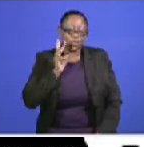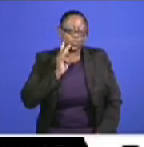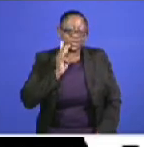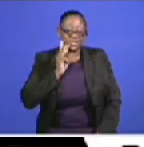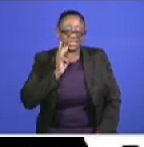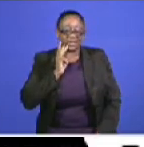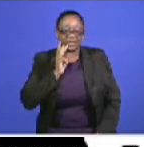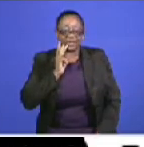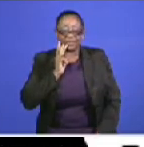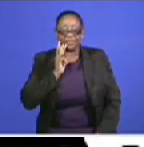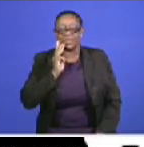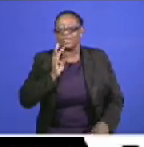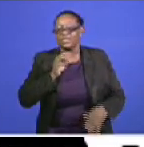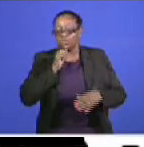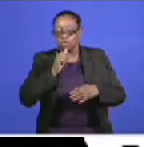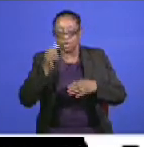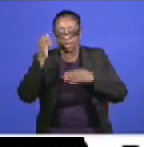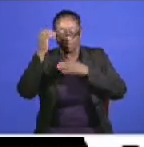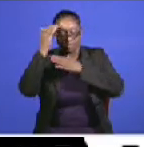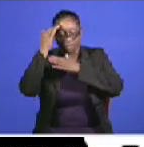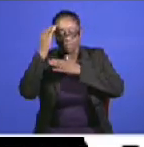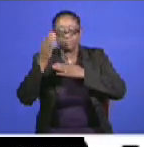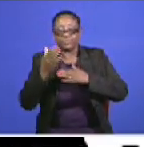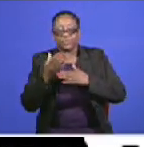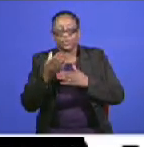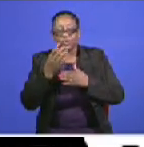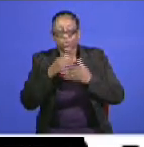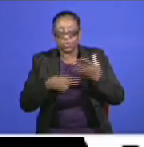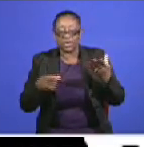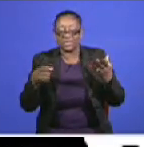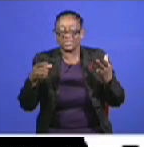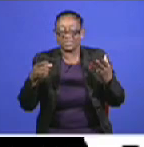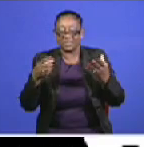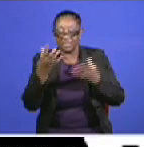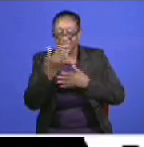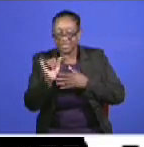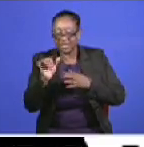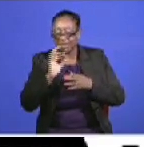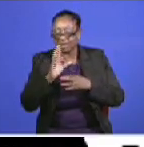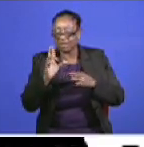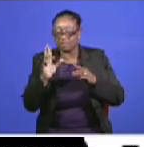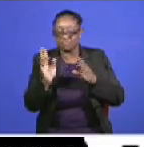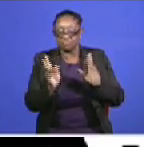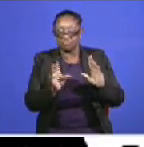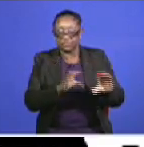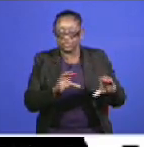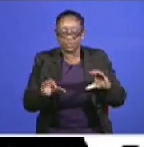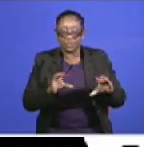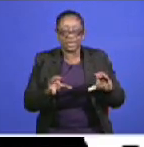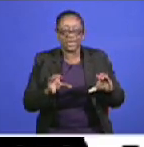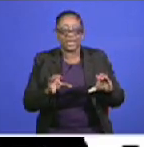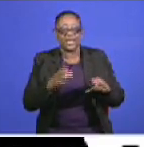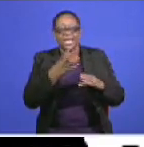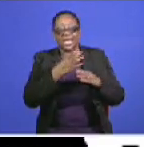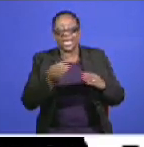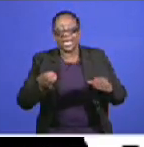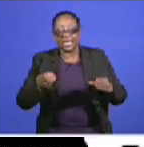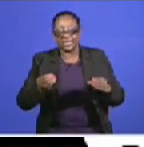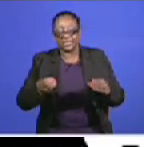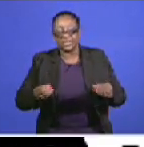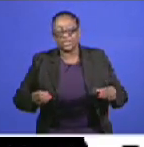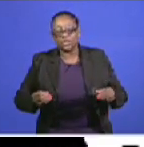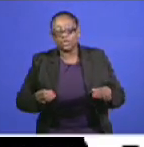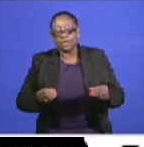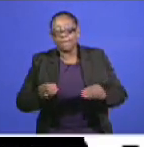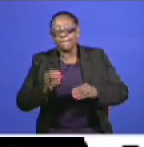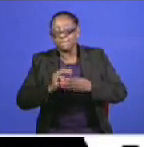the first preliminary plan drawn up by the Department of Education for COVID-19 preparedness, submitted by the permanent secretary as early